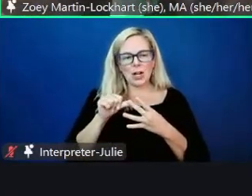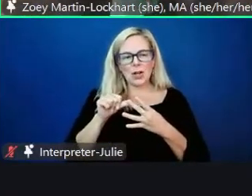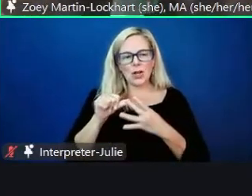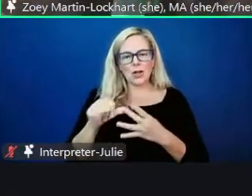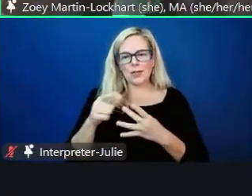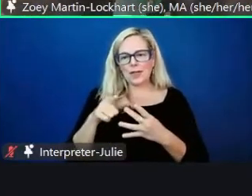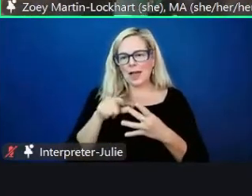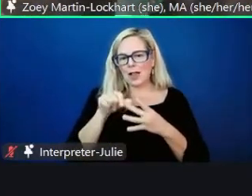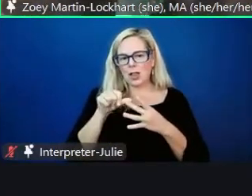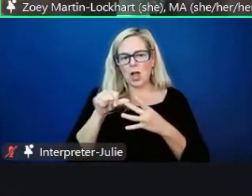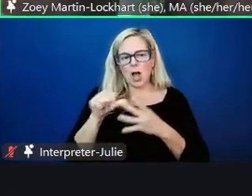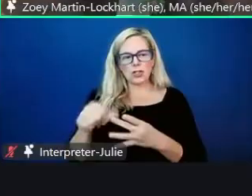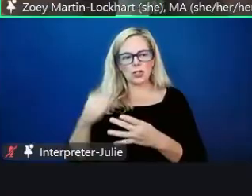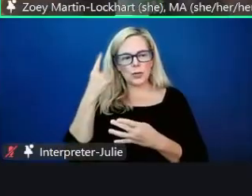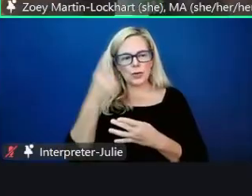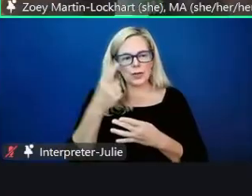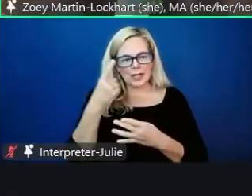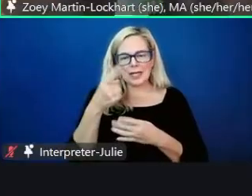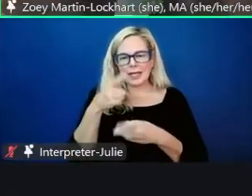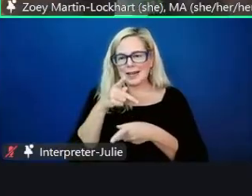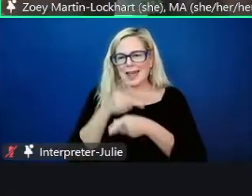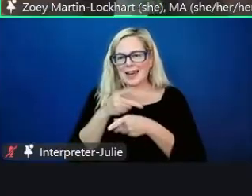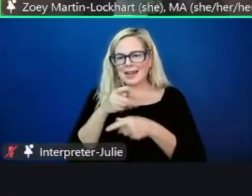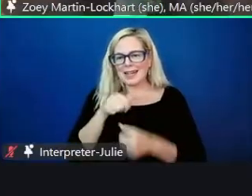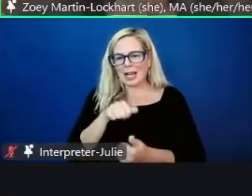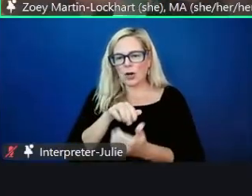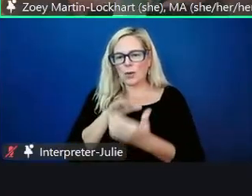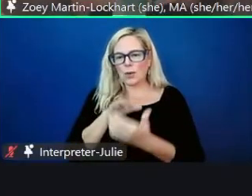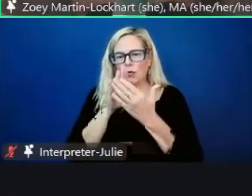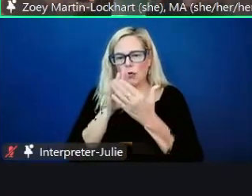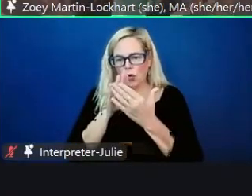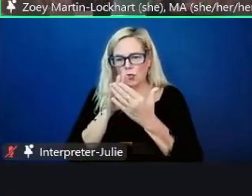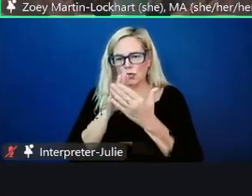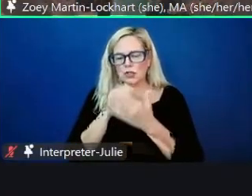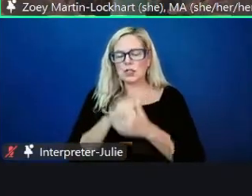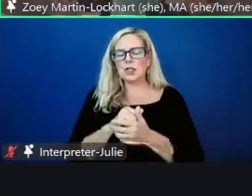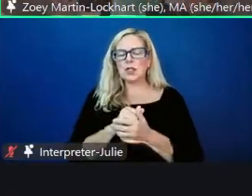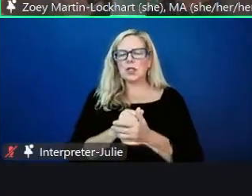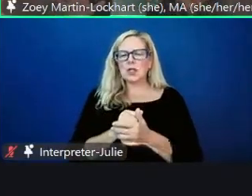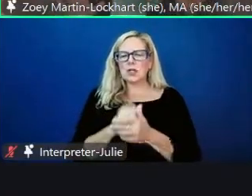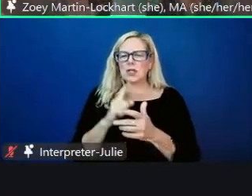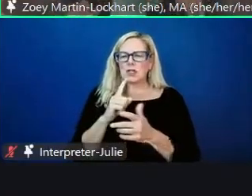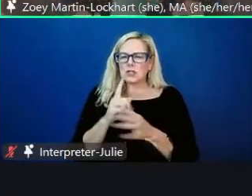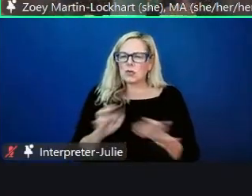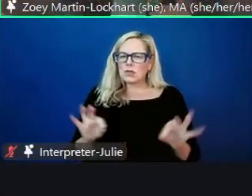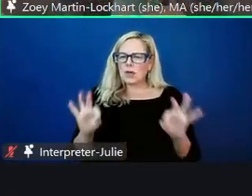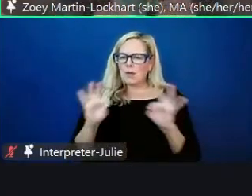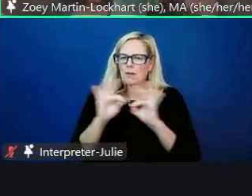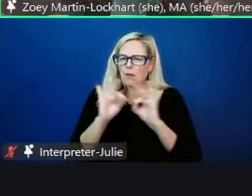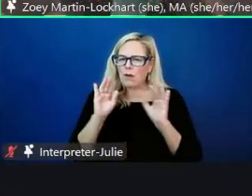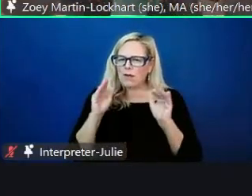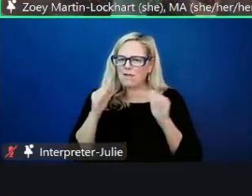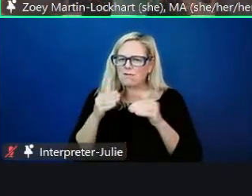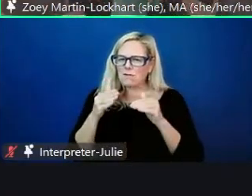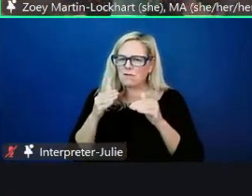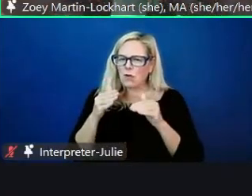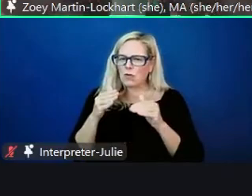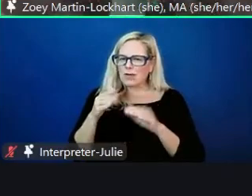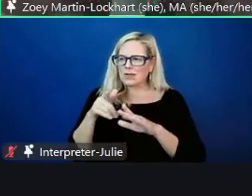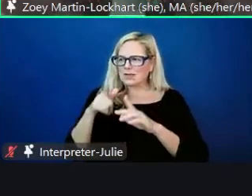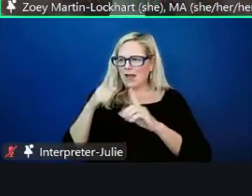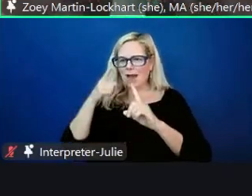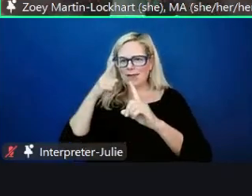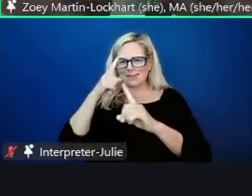approaches includes lateral thinking that integrates patients' larger context and aims for longevity in